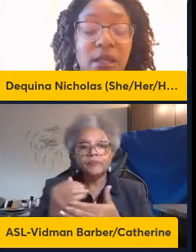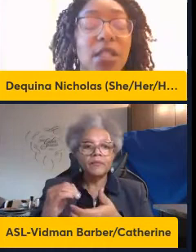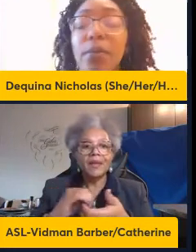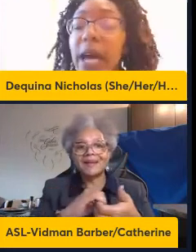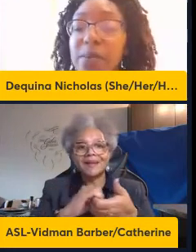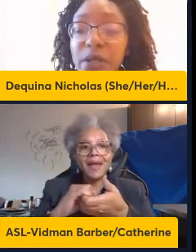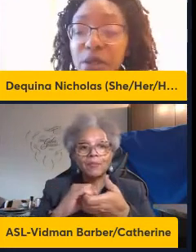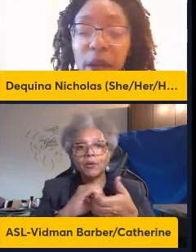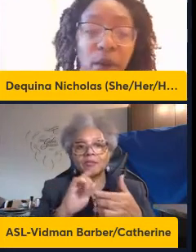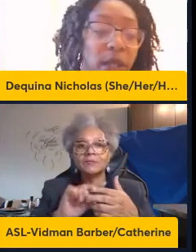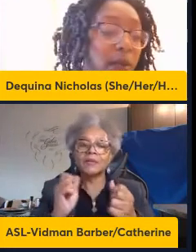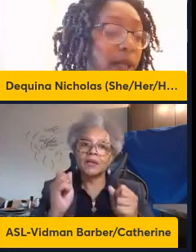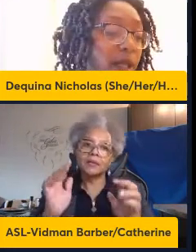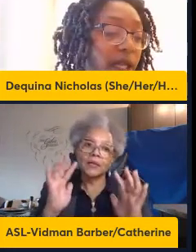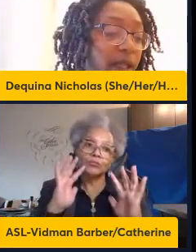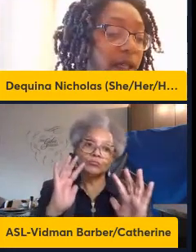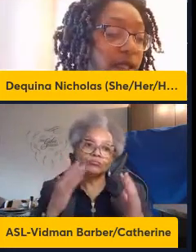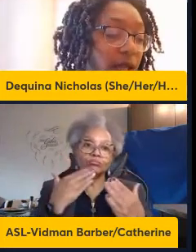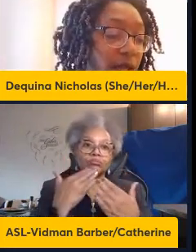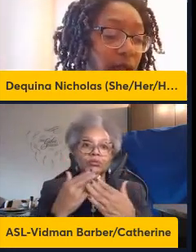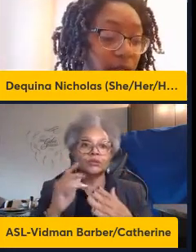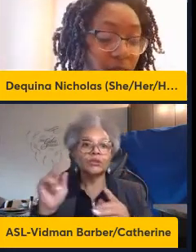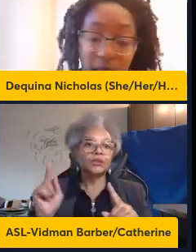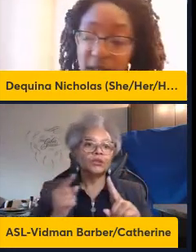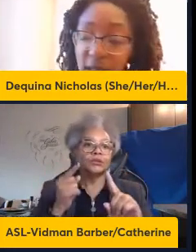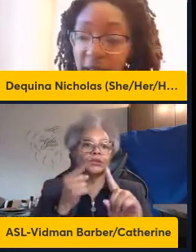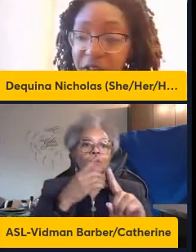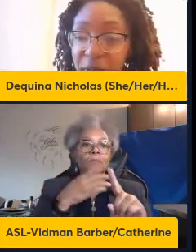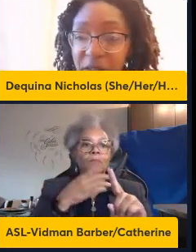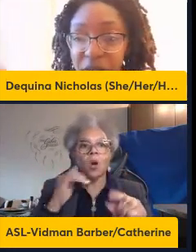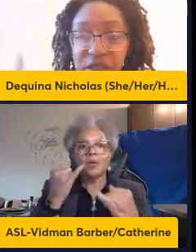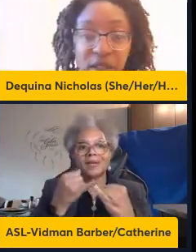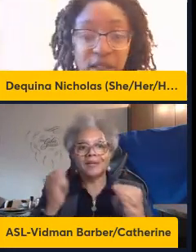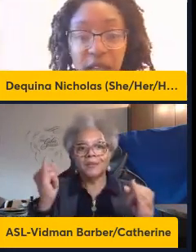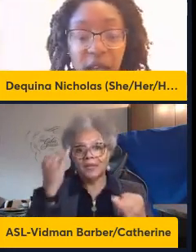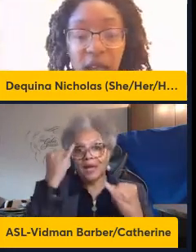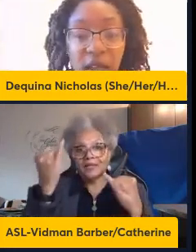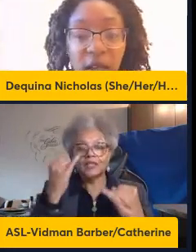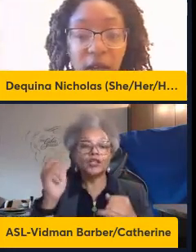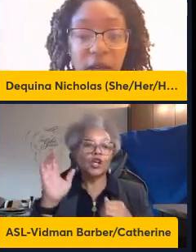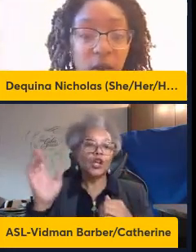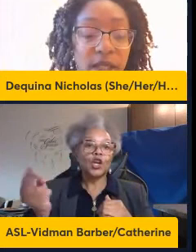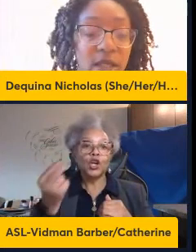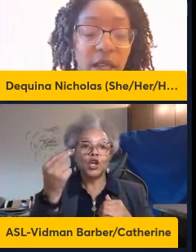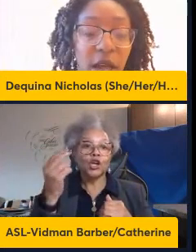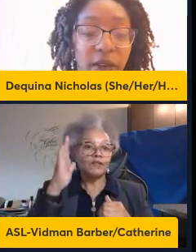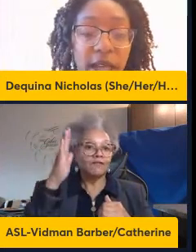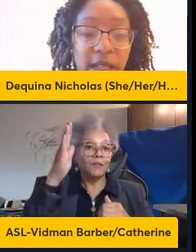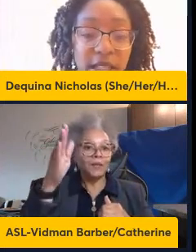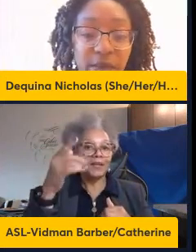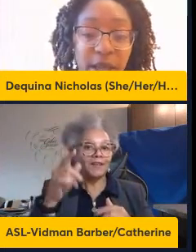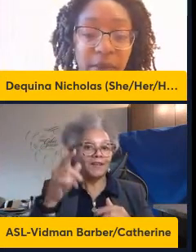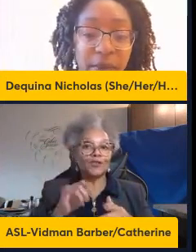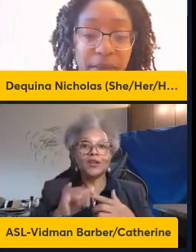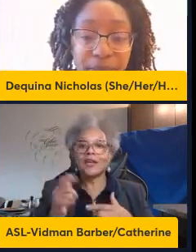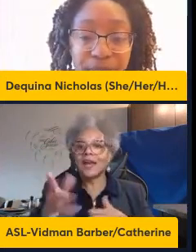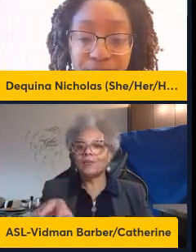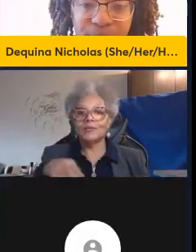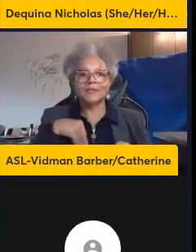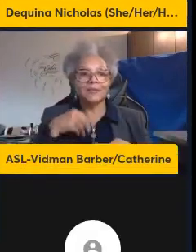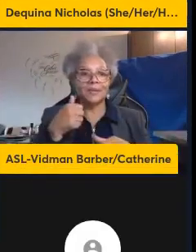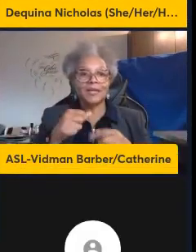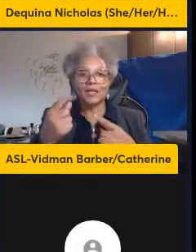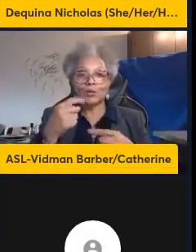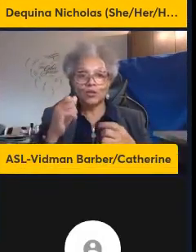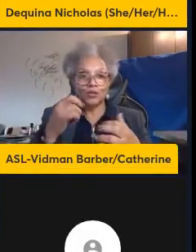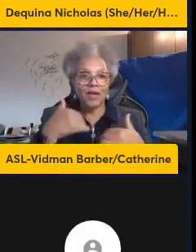It's been such a blast pursuing my own independent ideas, and I just say look out for me in the future, and I'll take anything, questions that you have to ask at this point.